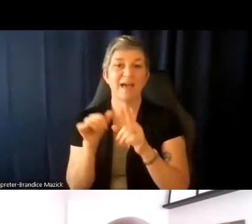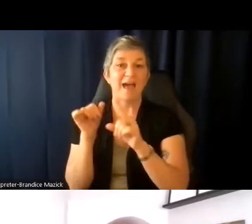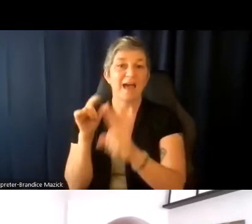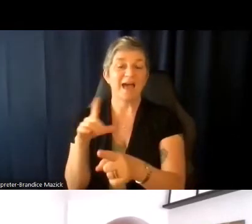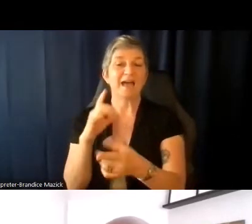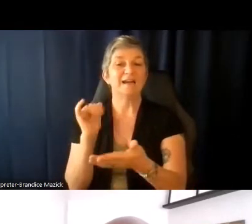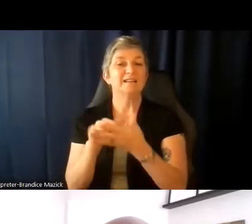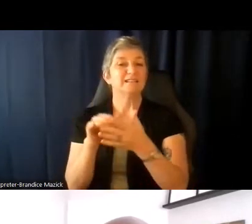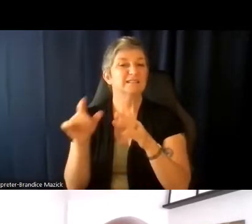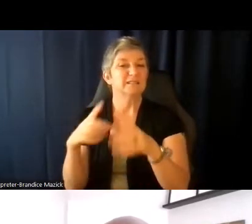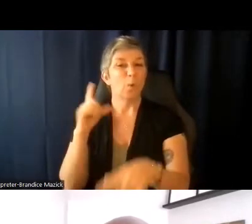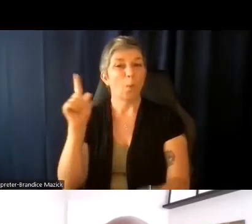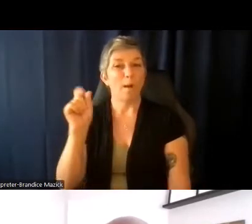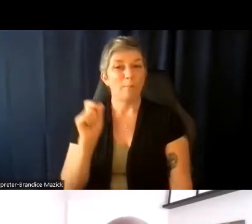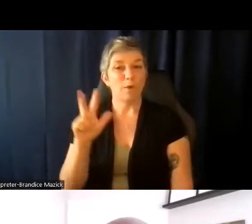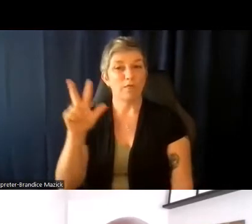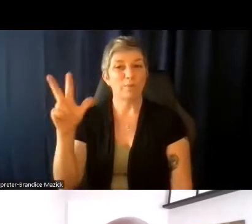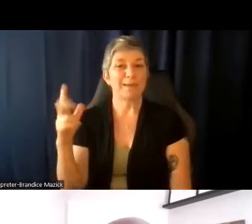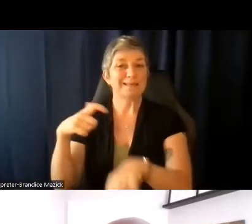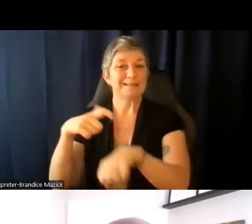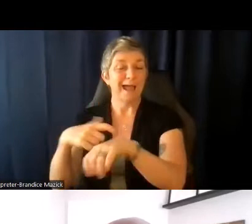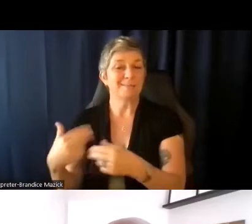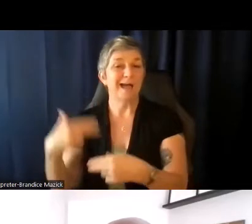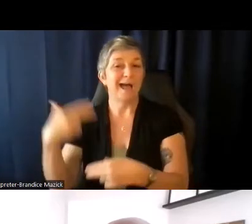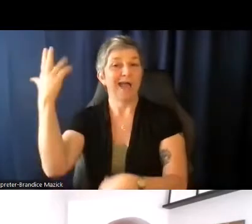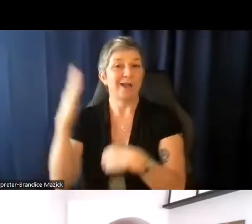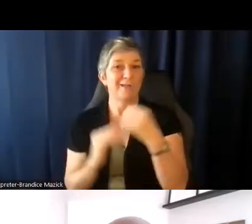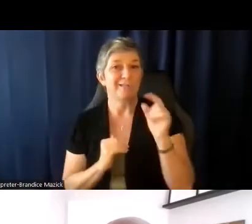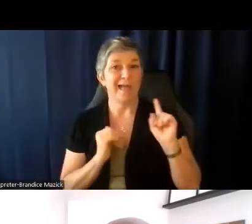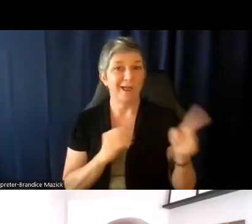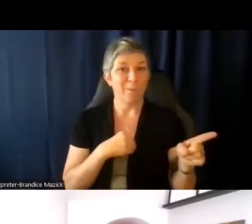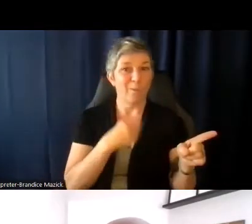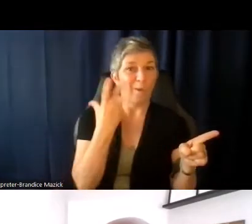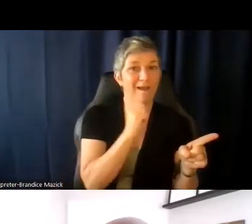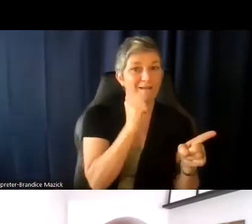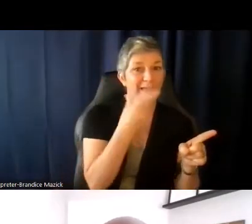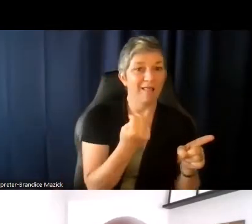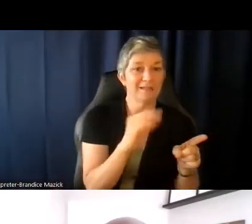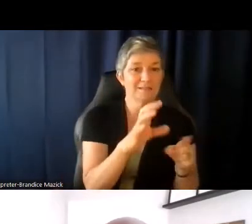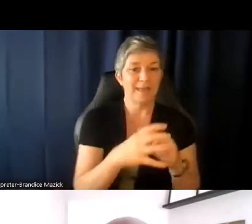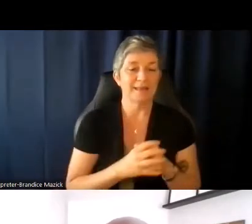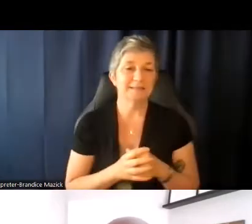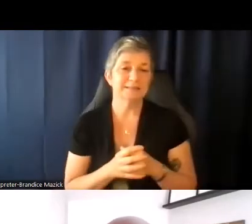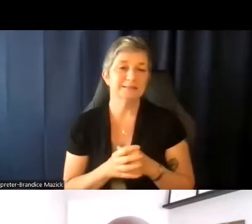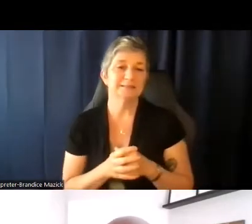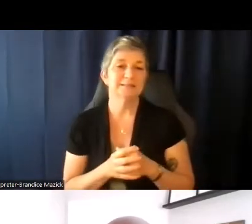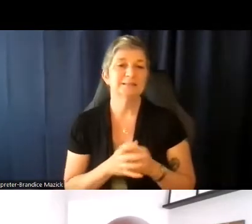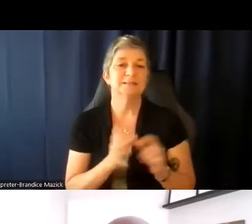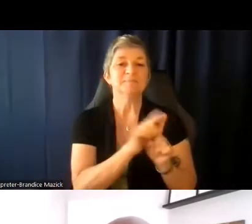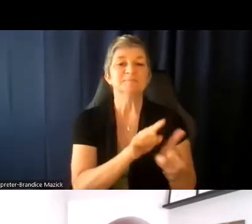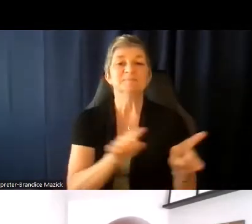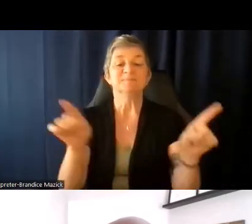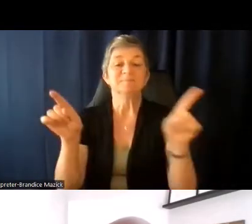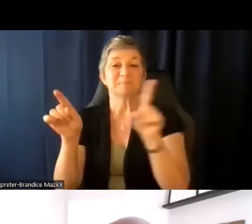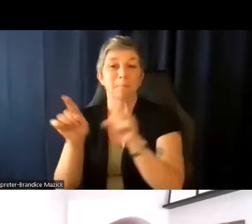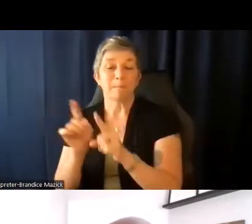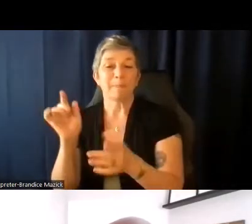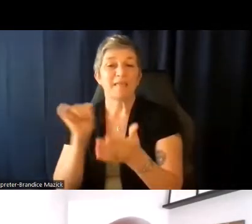of about 1.3 times higher than the rate of white non-Hispanics. And additionally, there was a survey